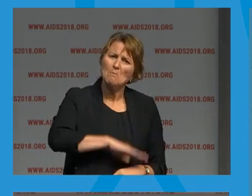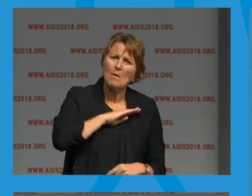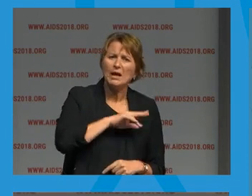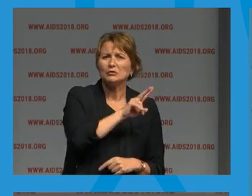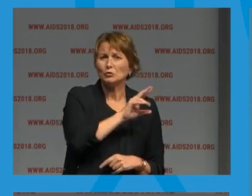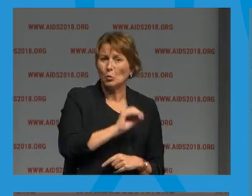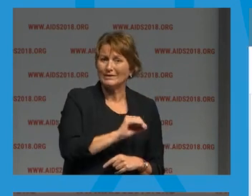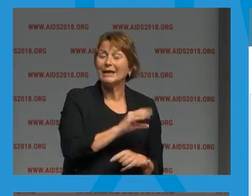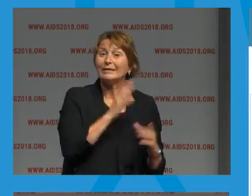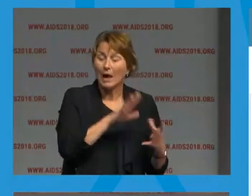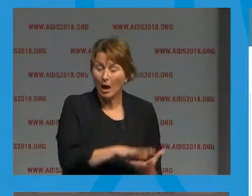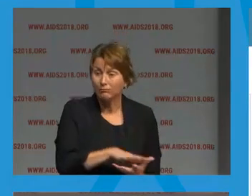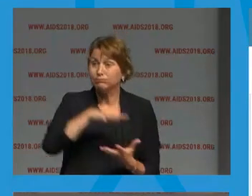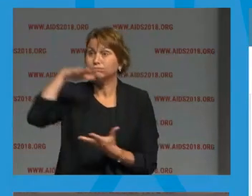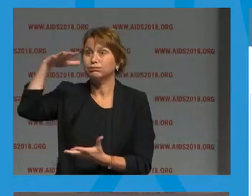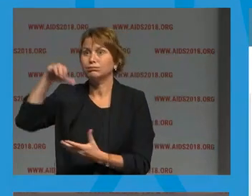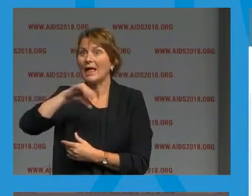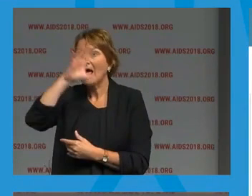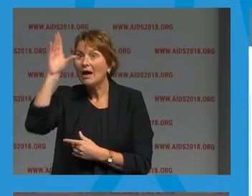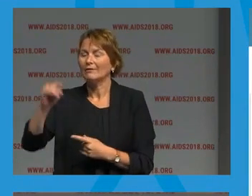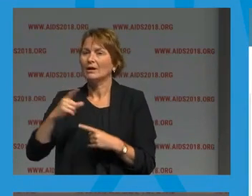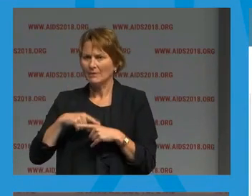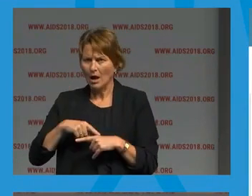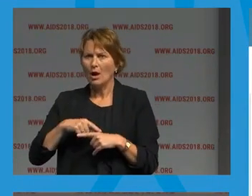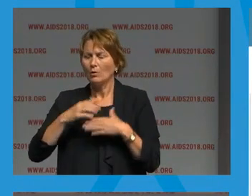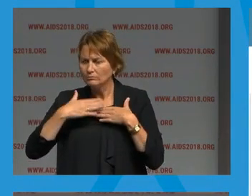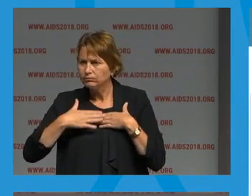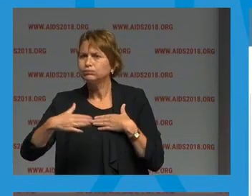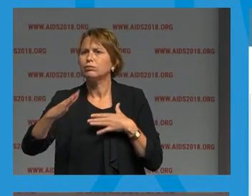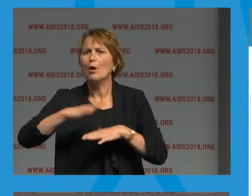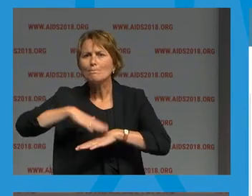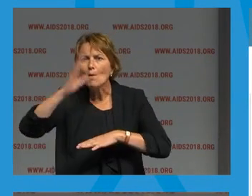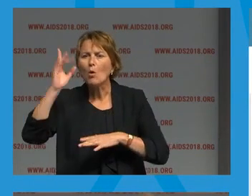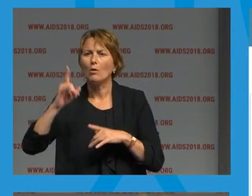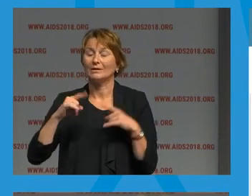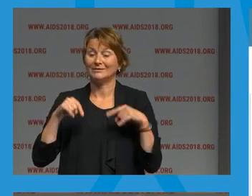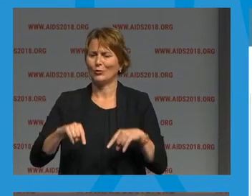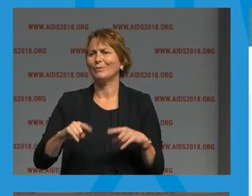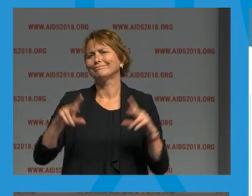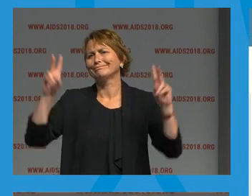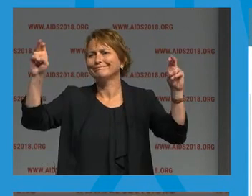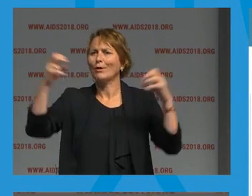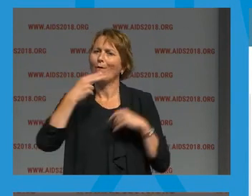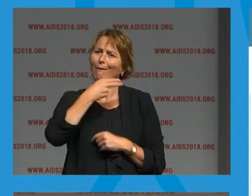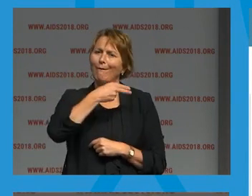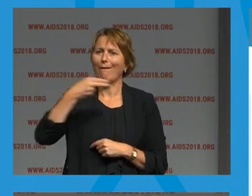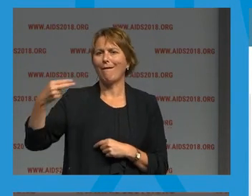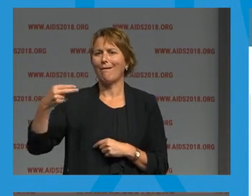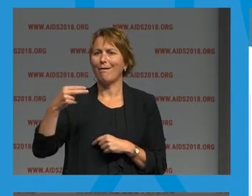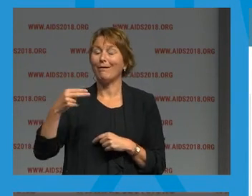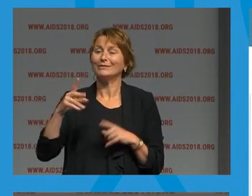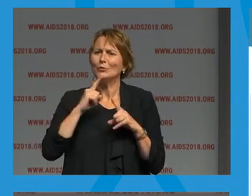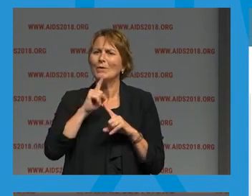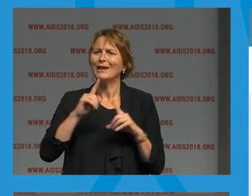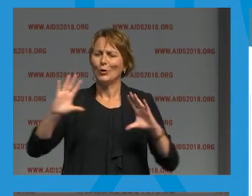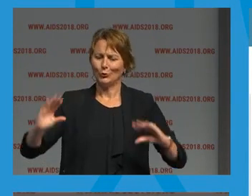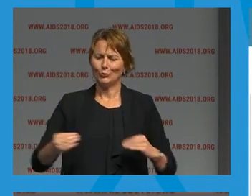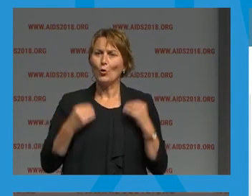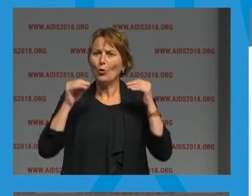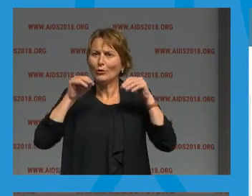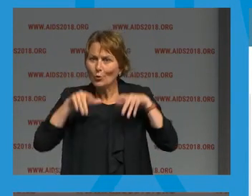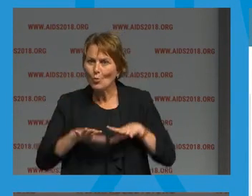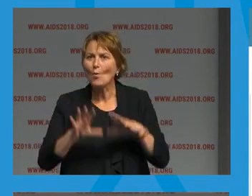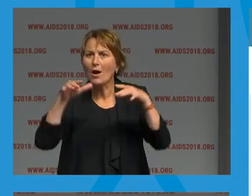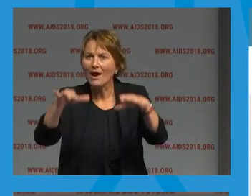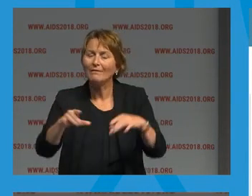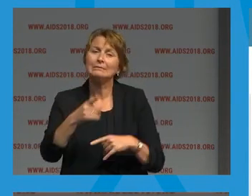the age of sexual debut? I call this the youth wave. There are countries where it truly is a bulge. If you look at